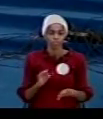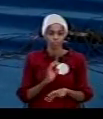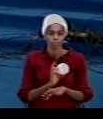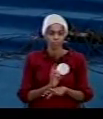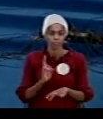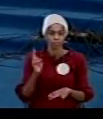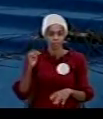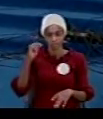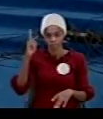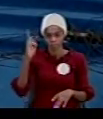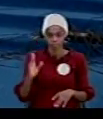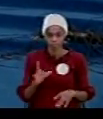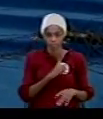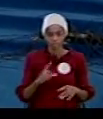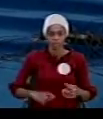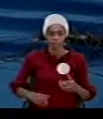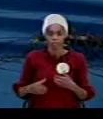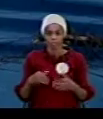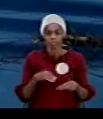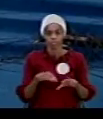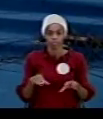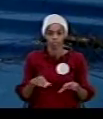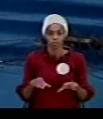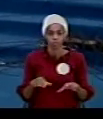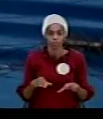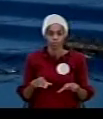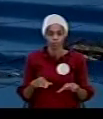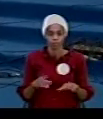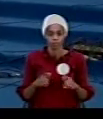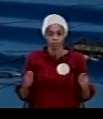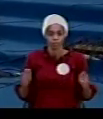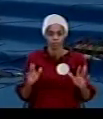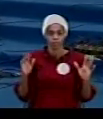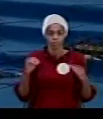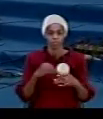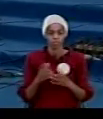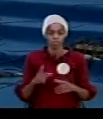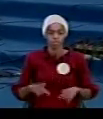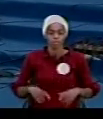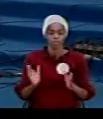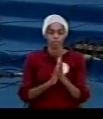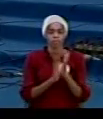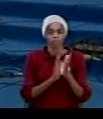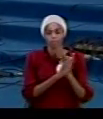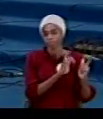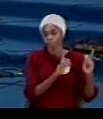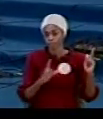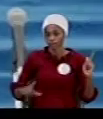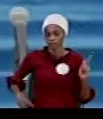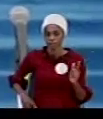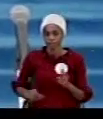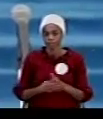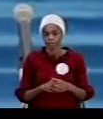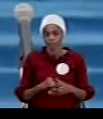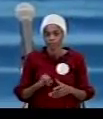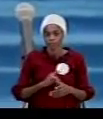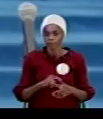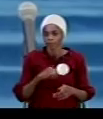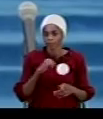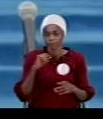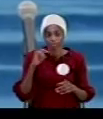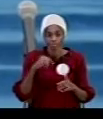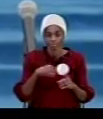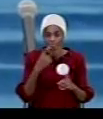life. Freedom, you can testify now. Praise the Lord. I said, praise the